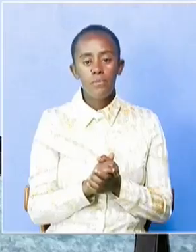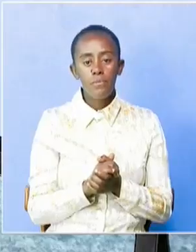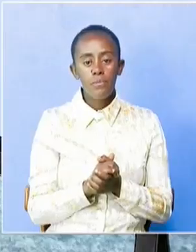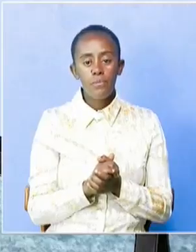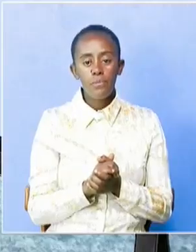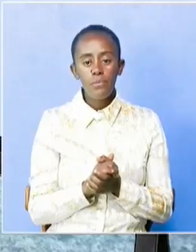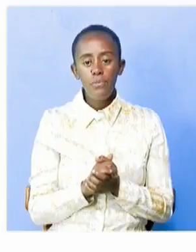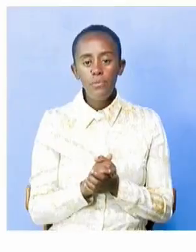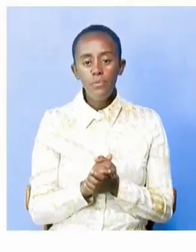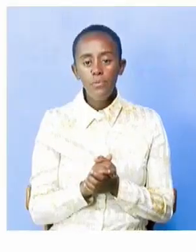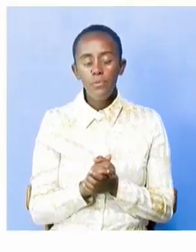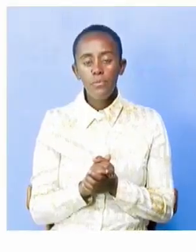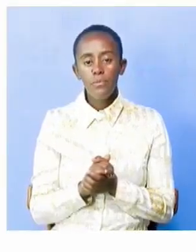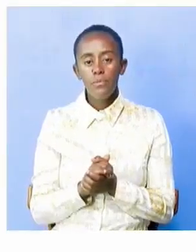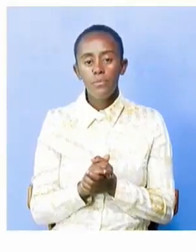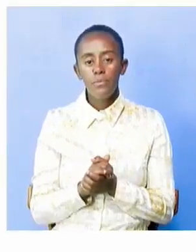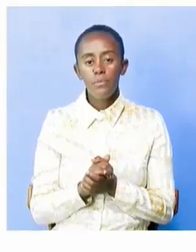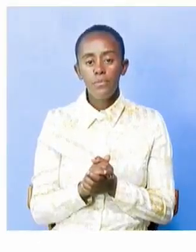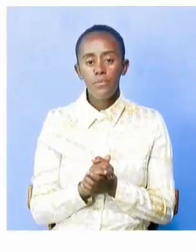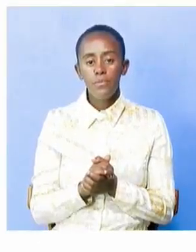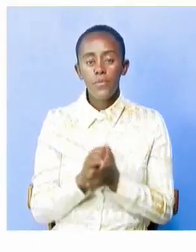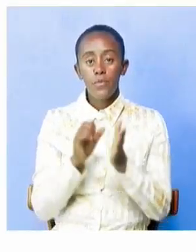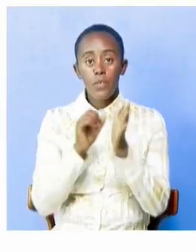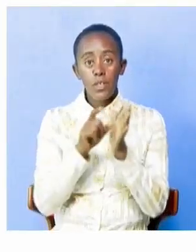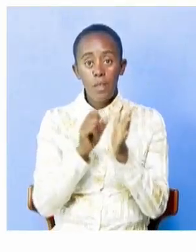For example, apostrophes